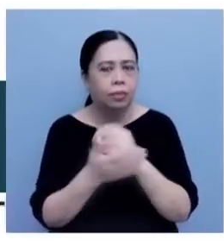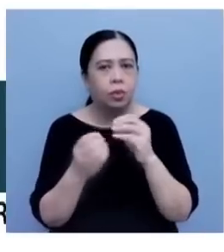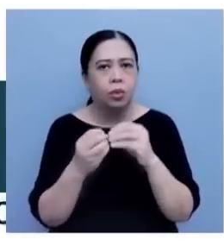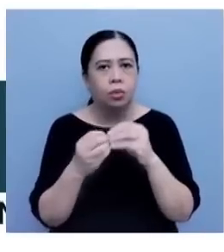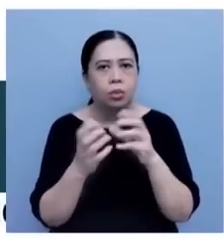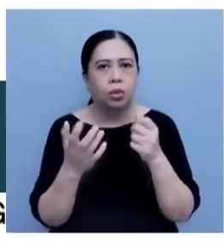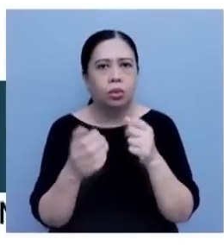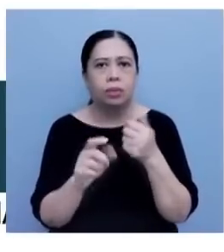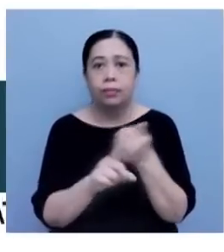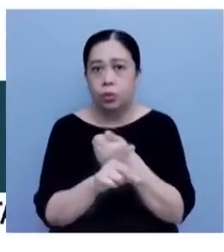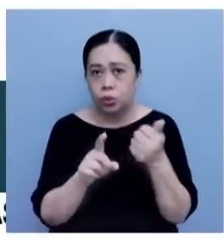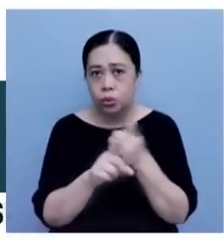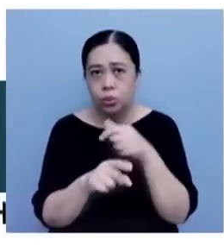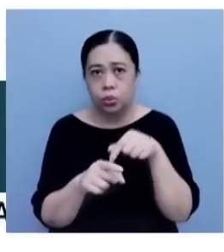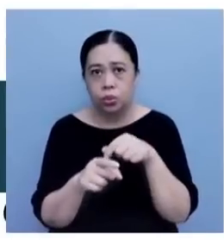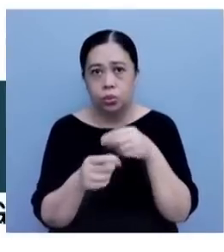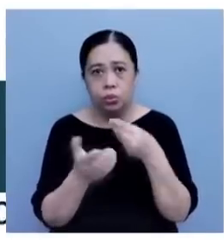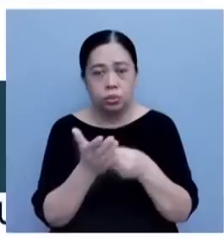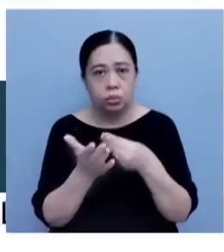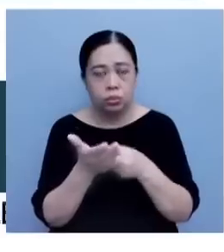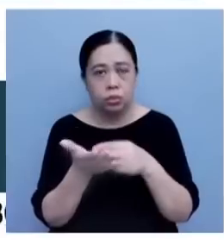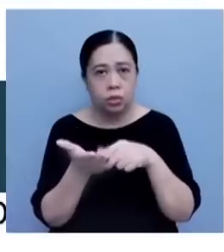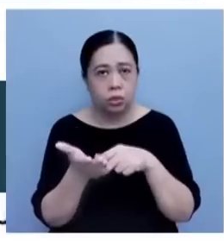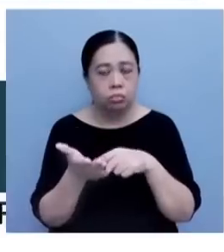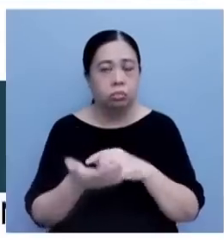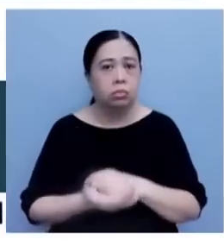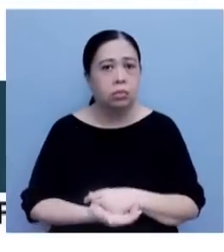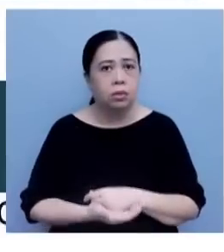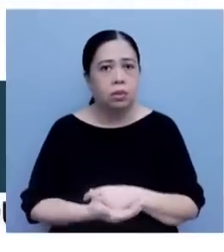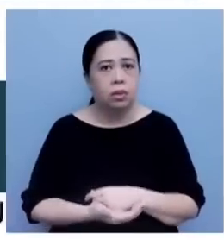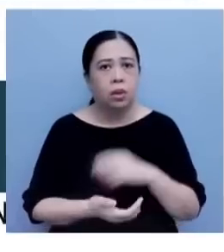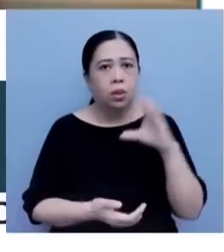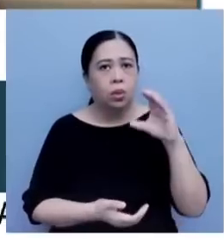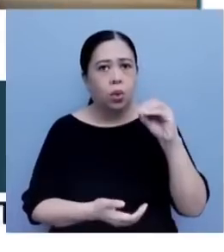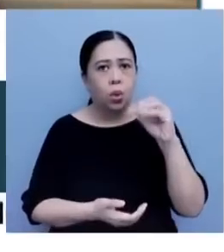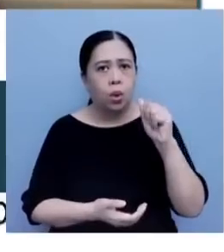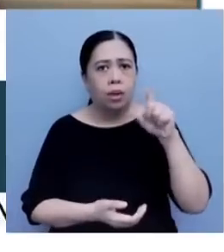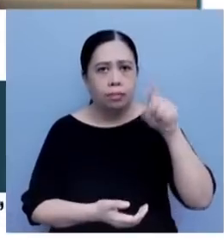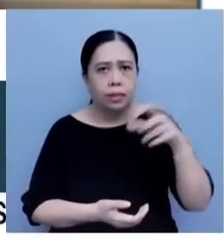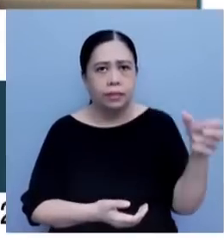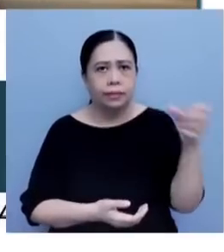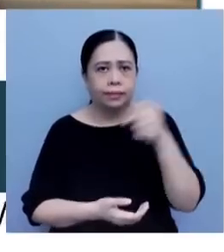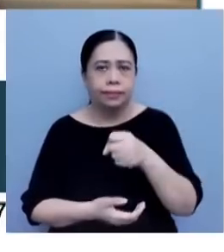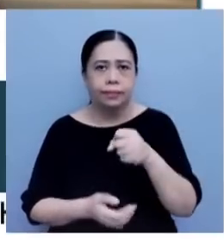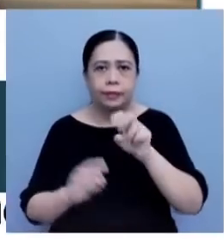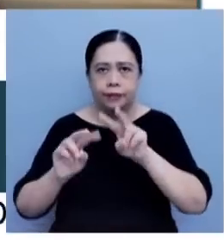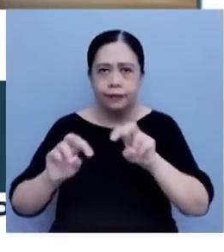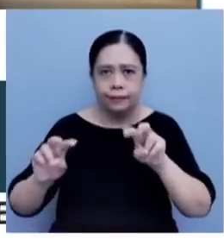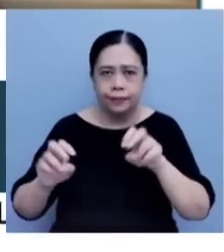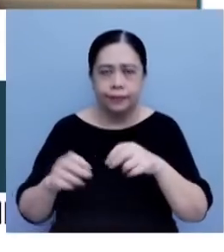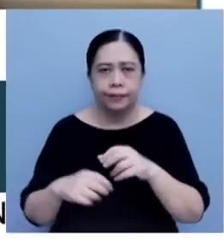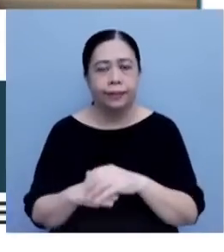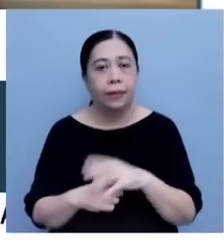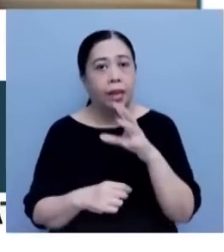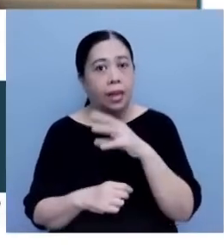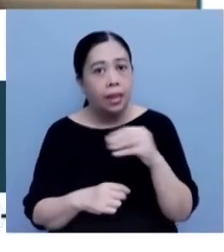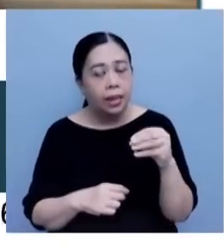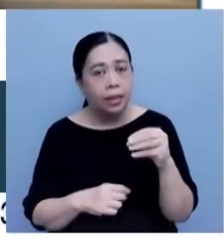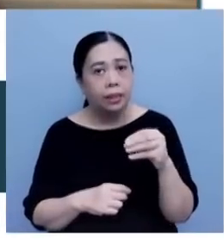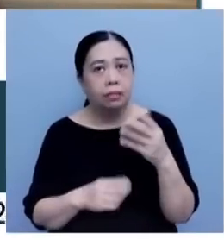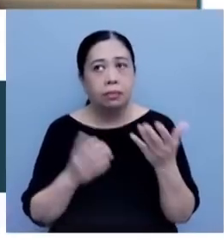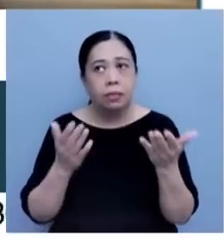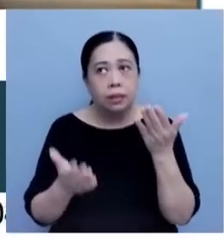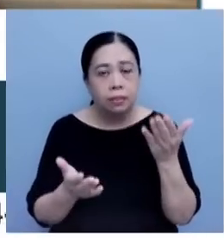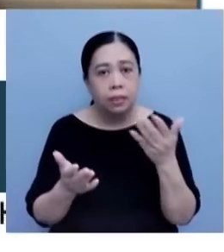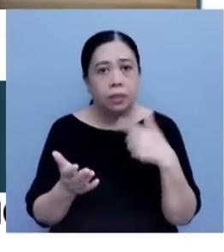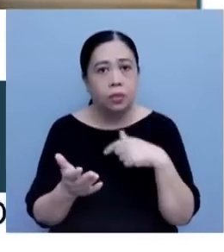prevent further abuse of this privilege. COA should be invited to those briefings. And maybe we impose